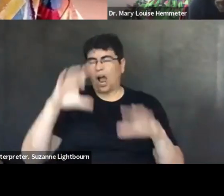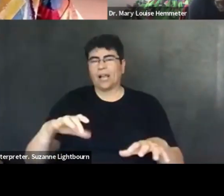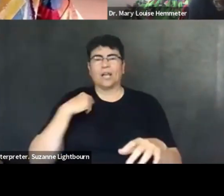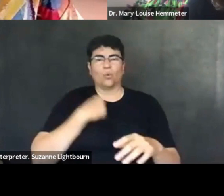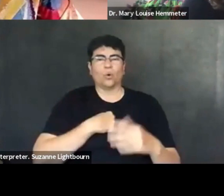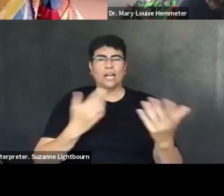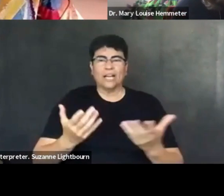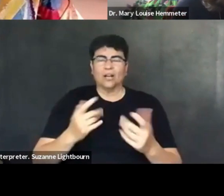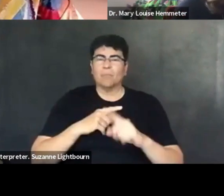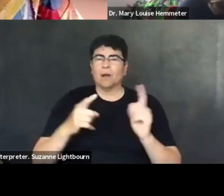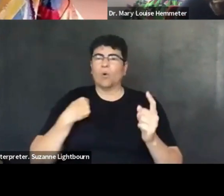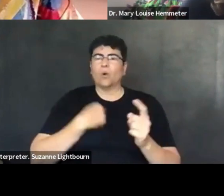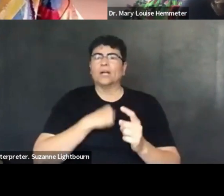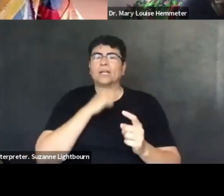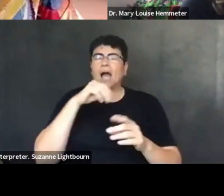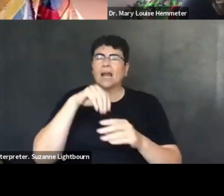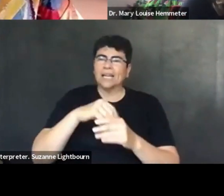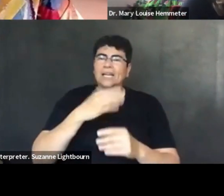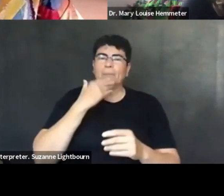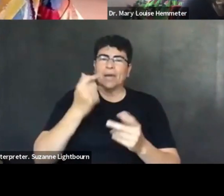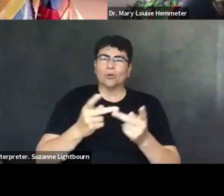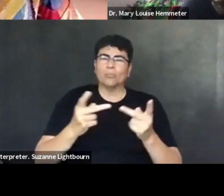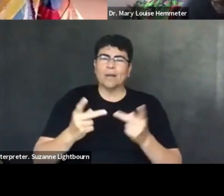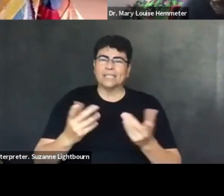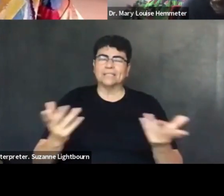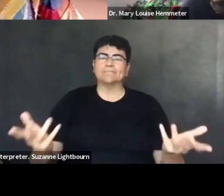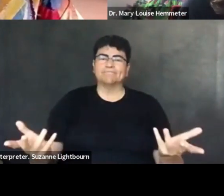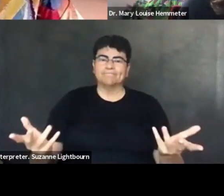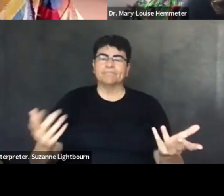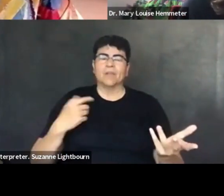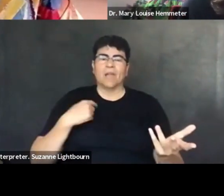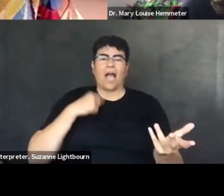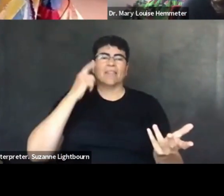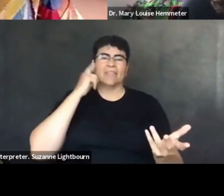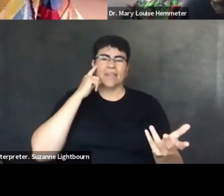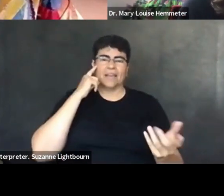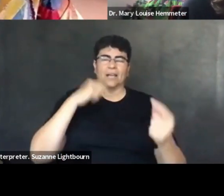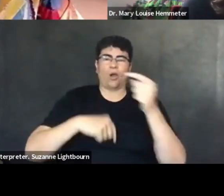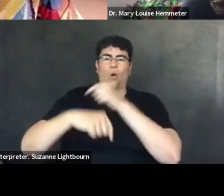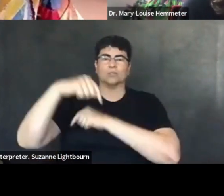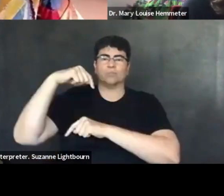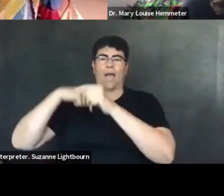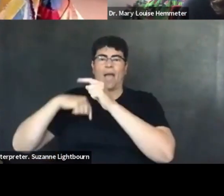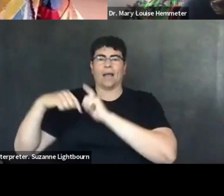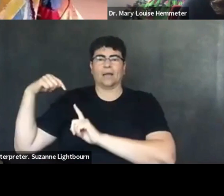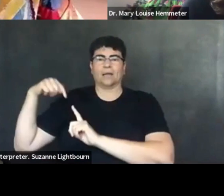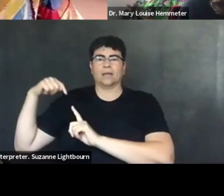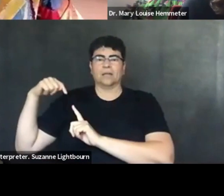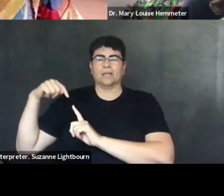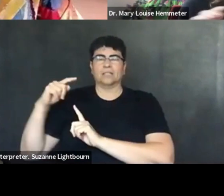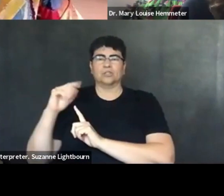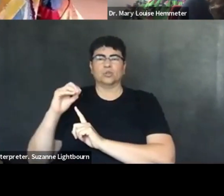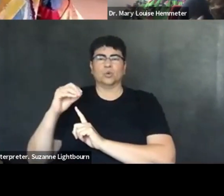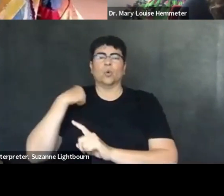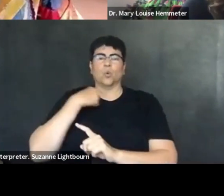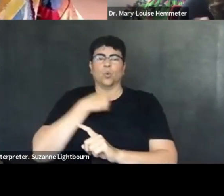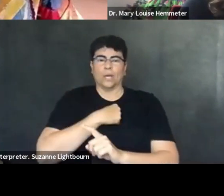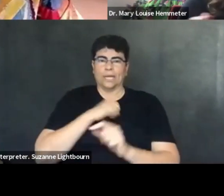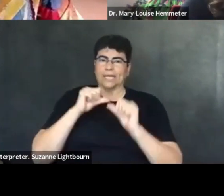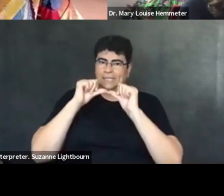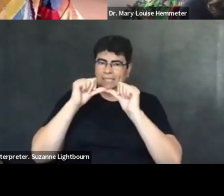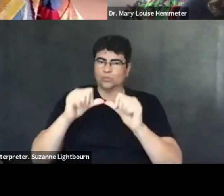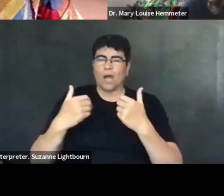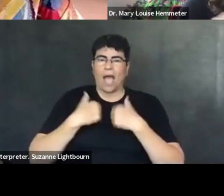not at a better place. So I think it goes back to we continue to